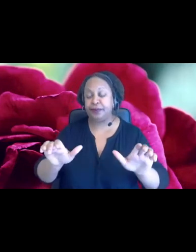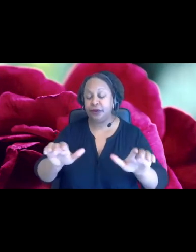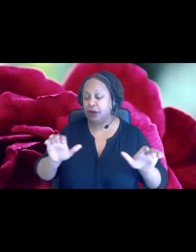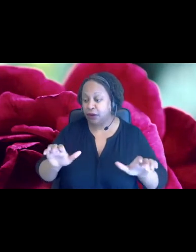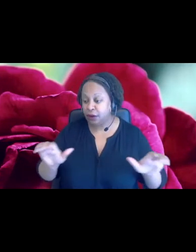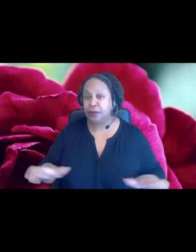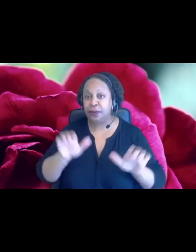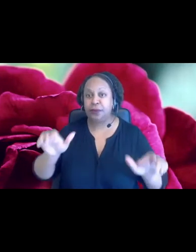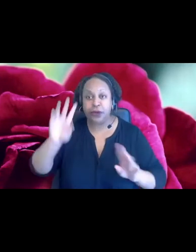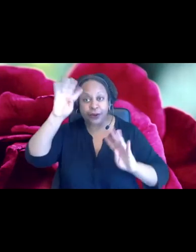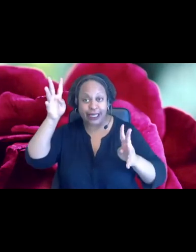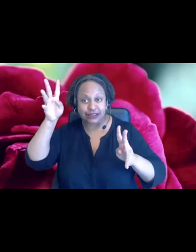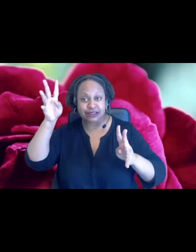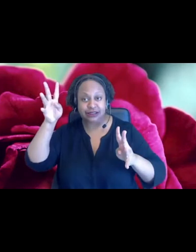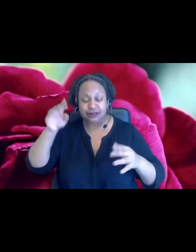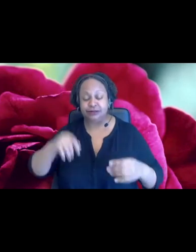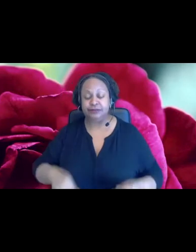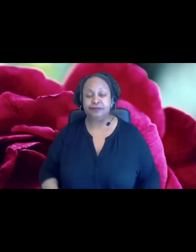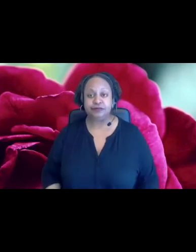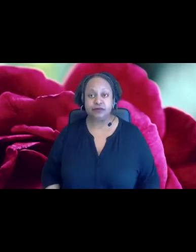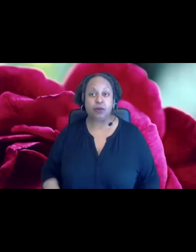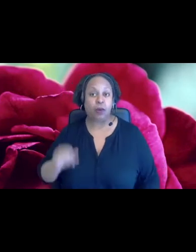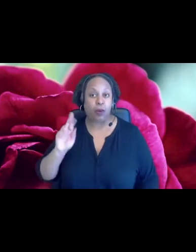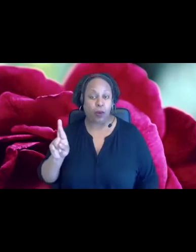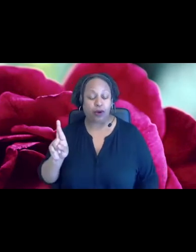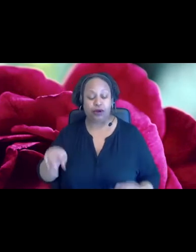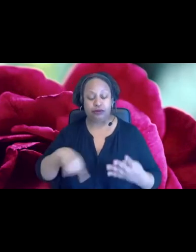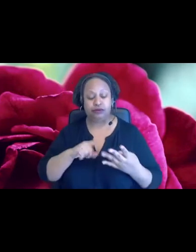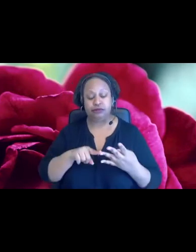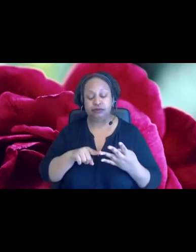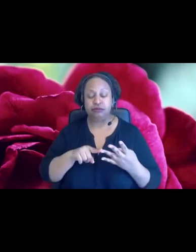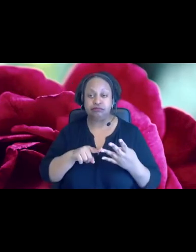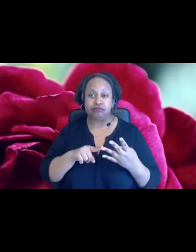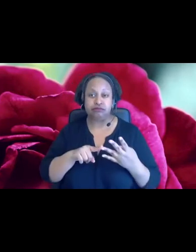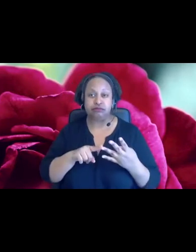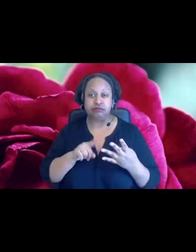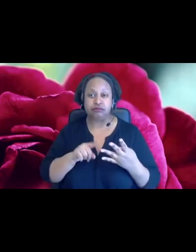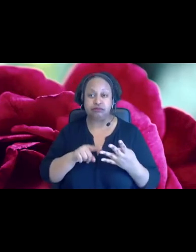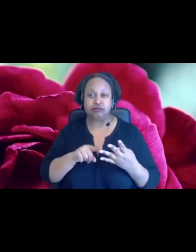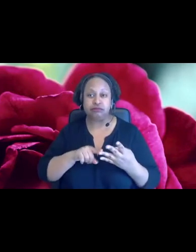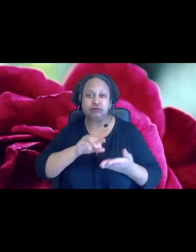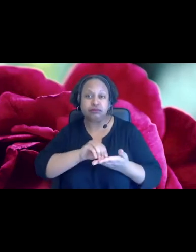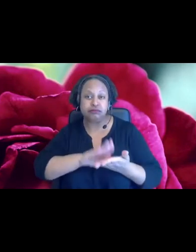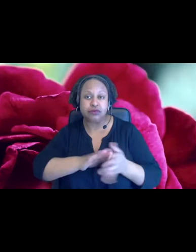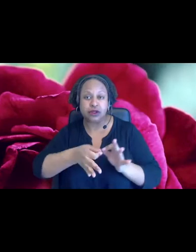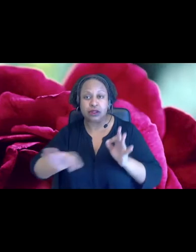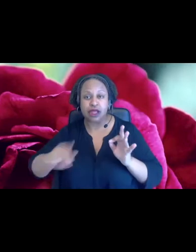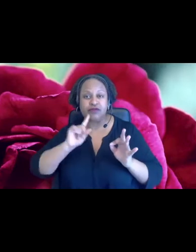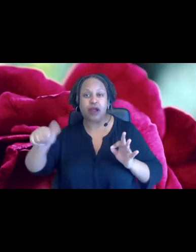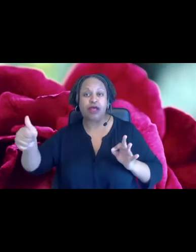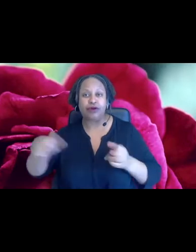the creator. Or it just simply reported on the line item for other